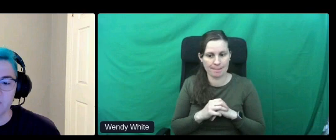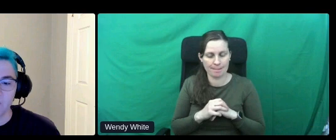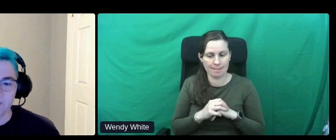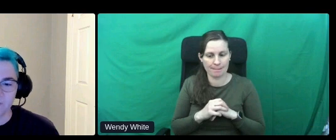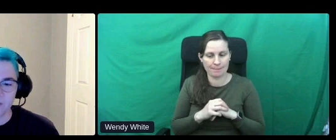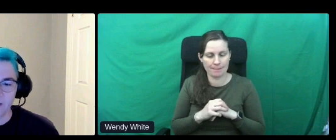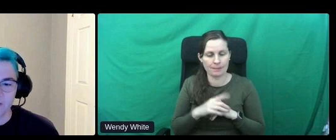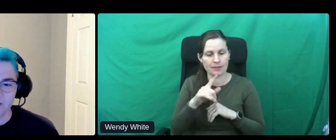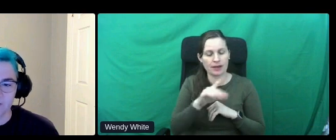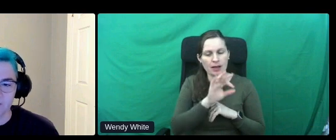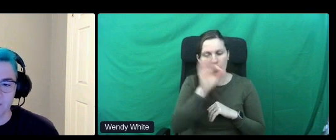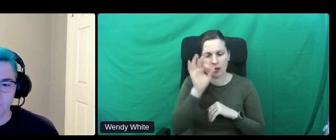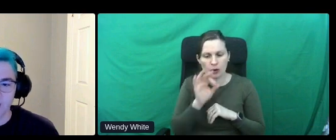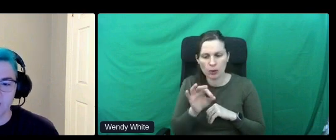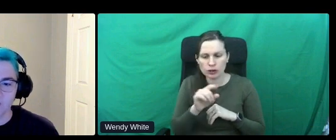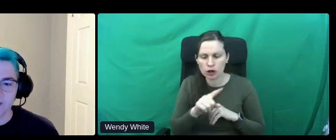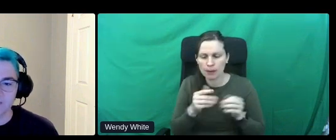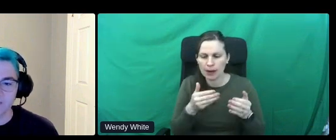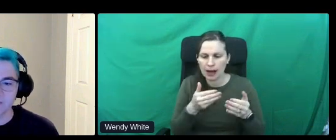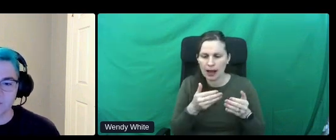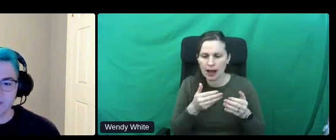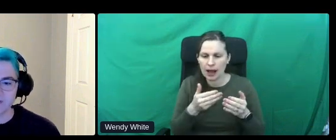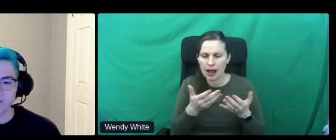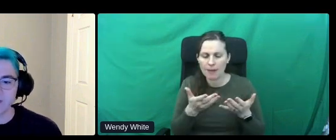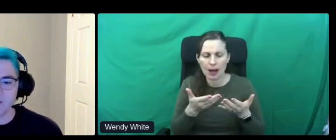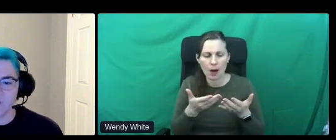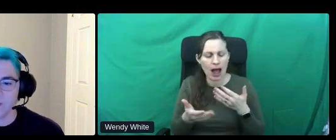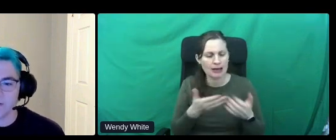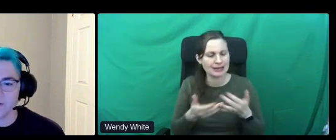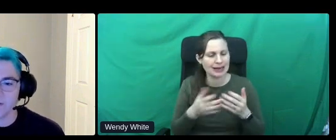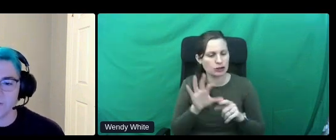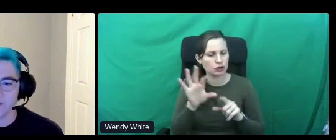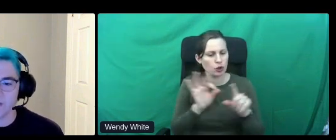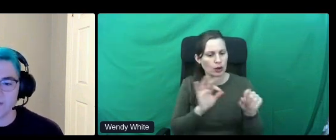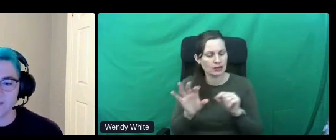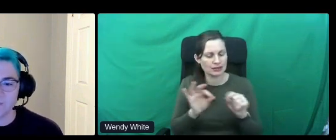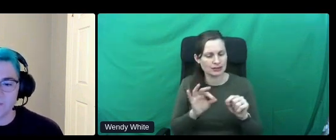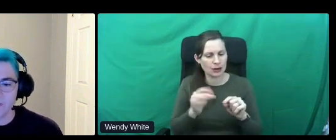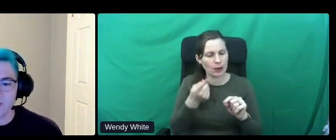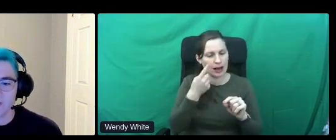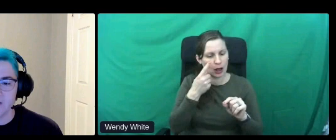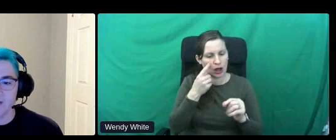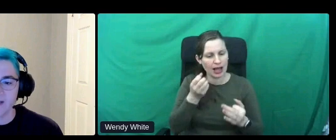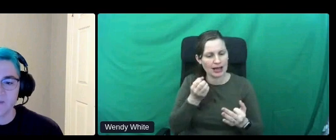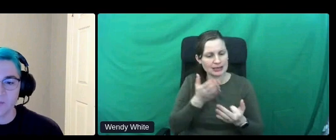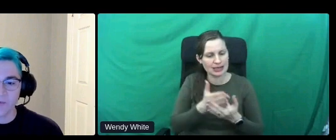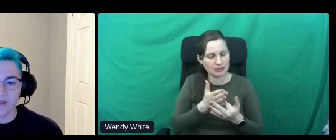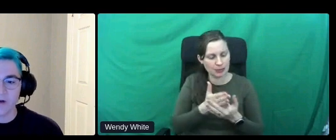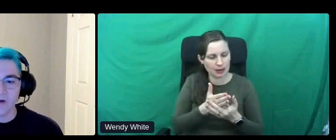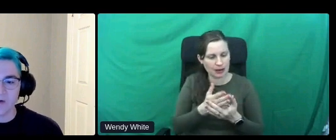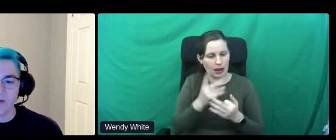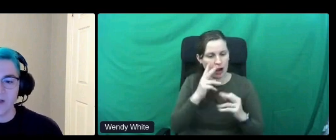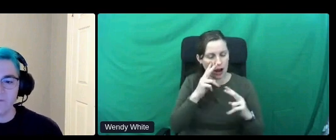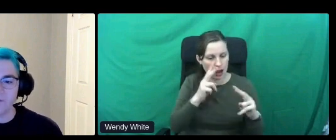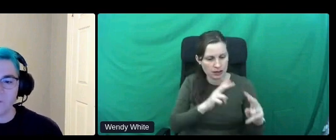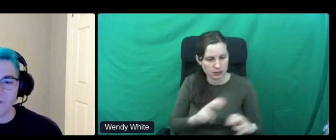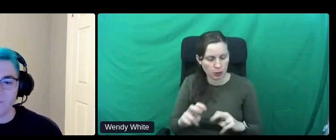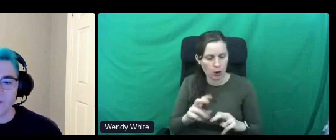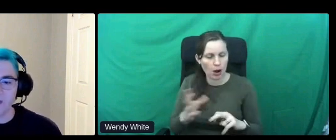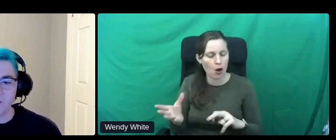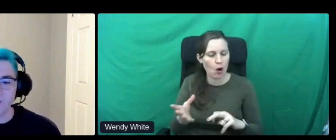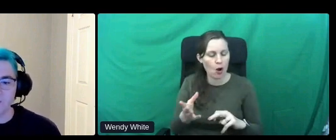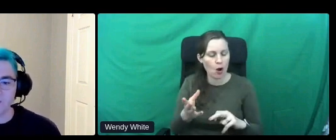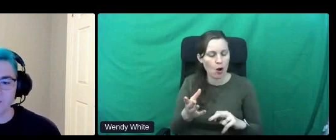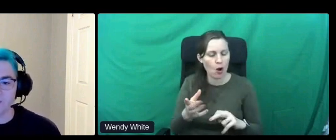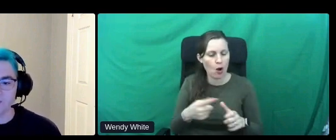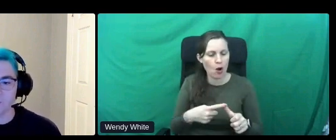So there's a question about handling, how do you handle choice when looking at accessibility, like exploring auto nav, or when